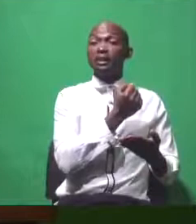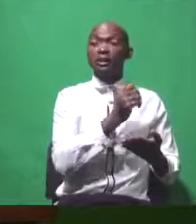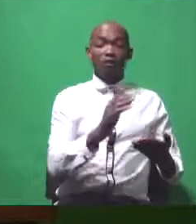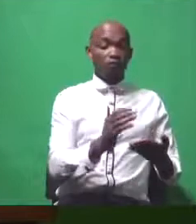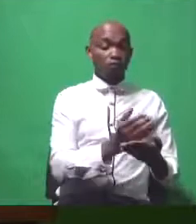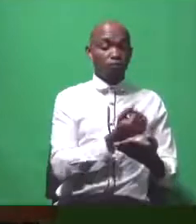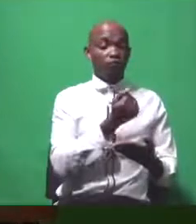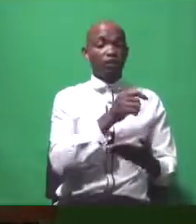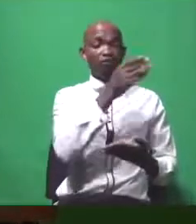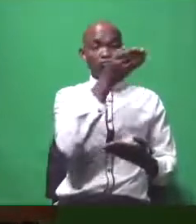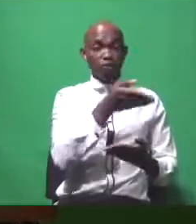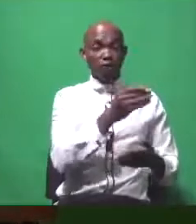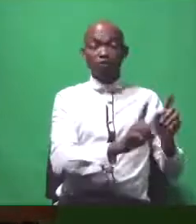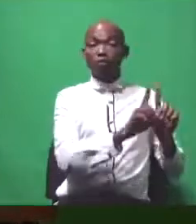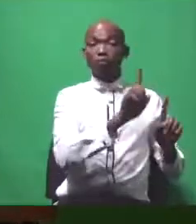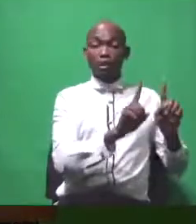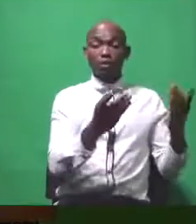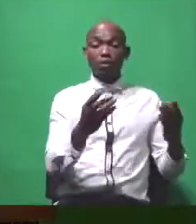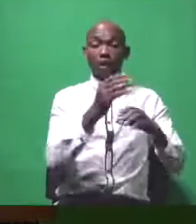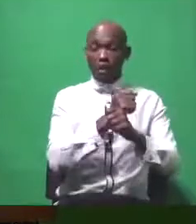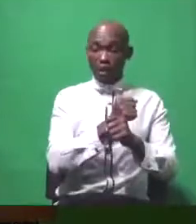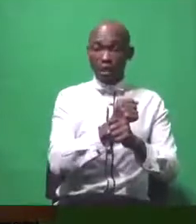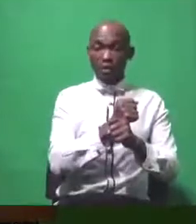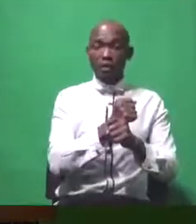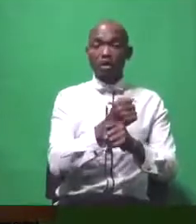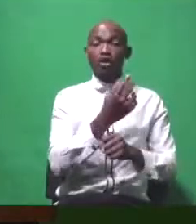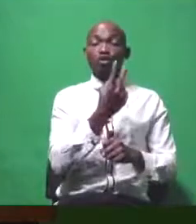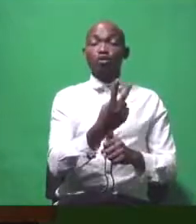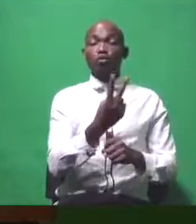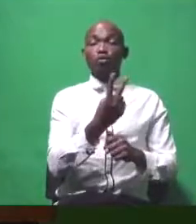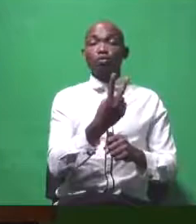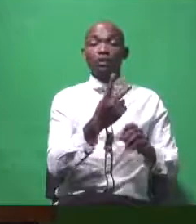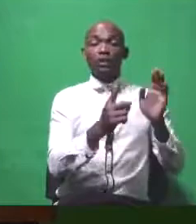of profit. You got how much?